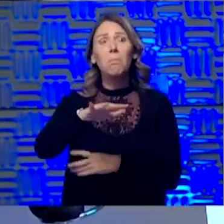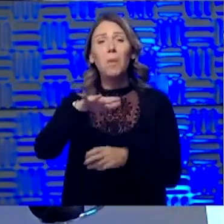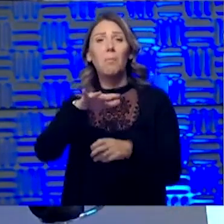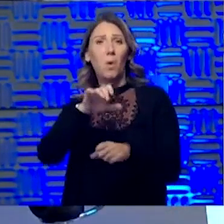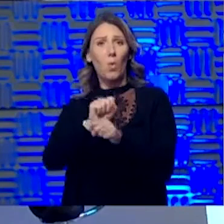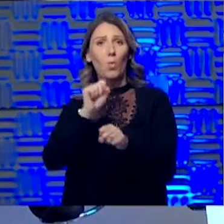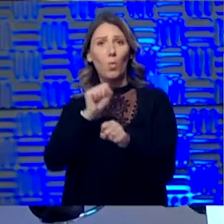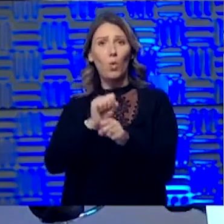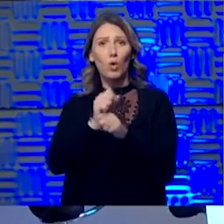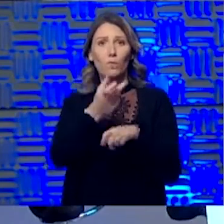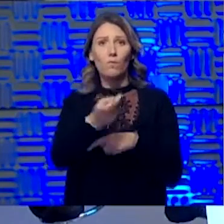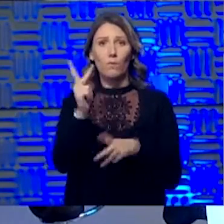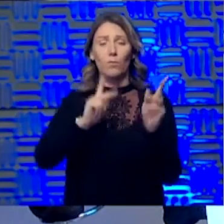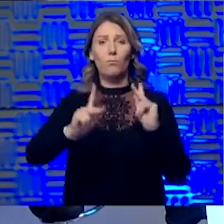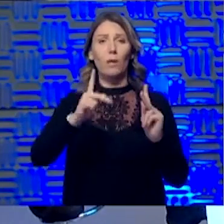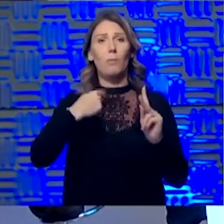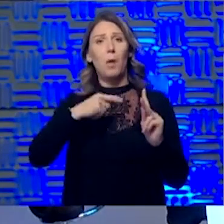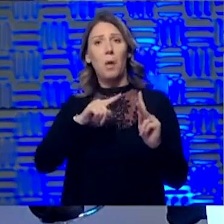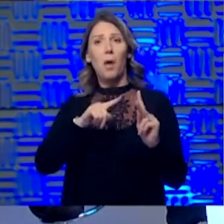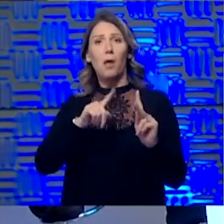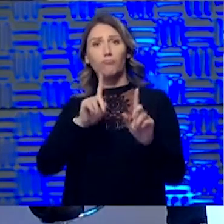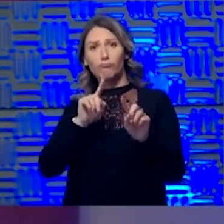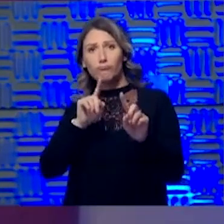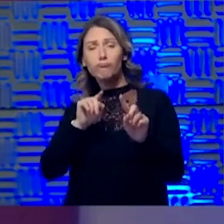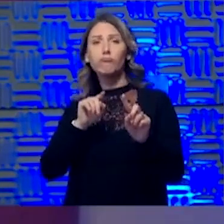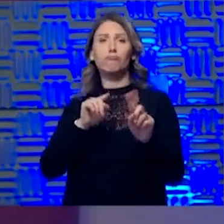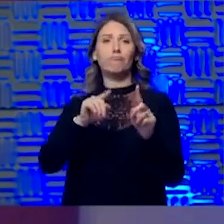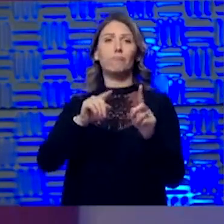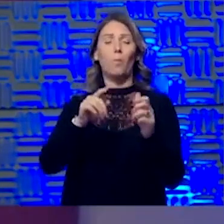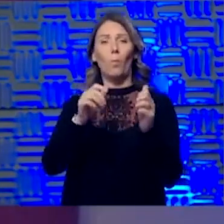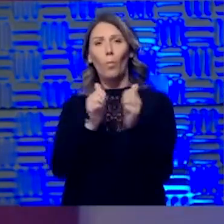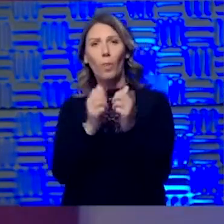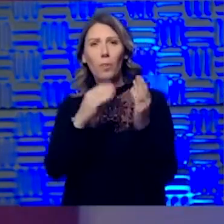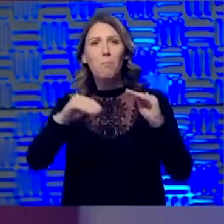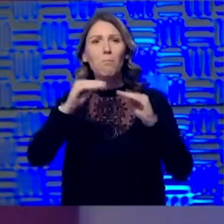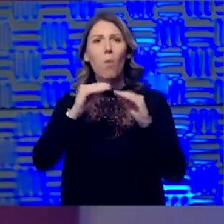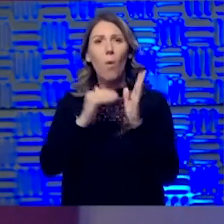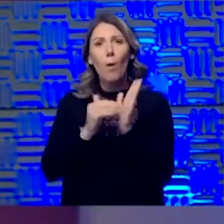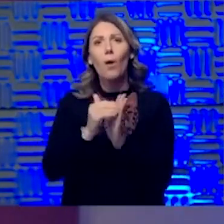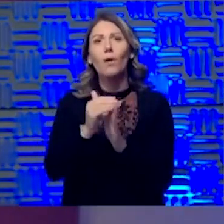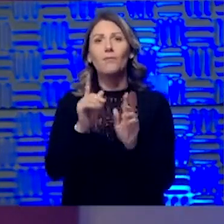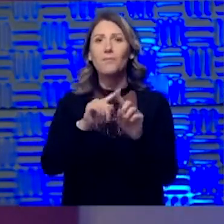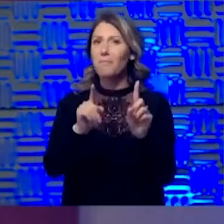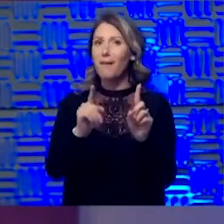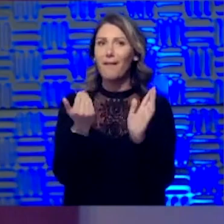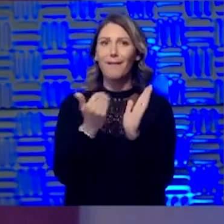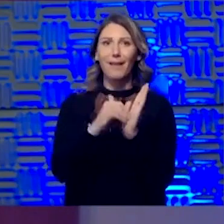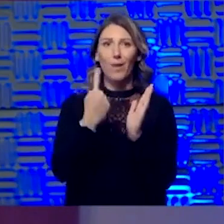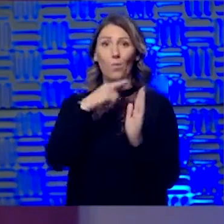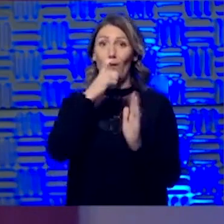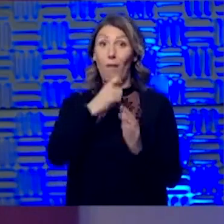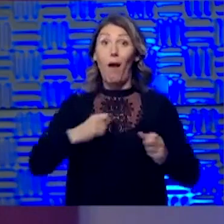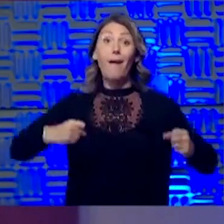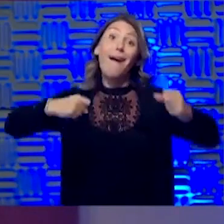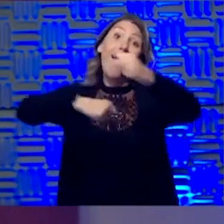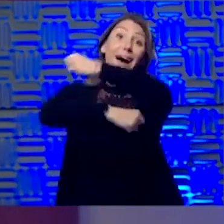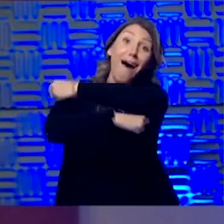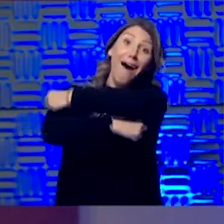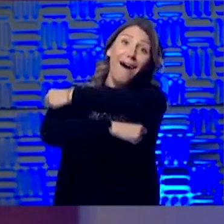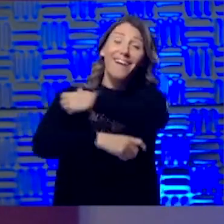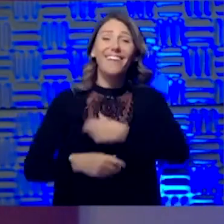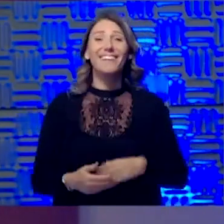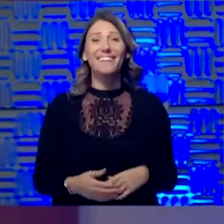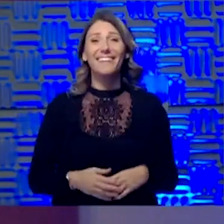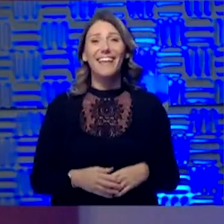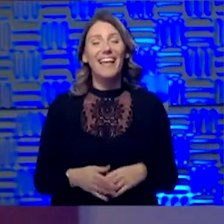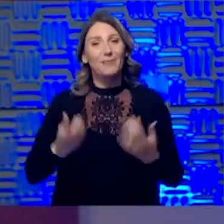There's a couple of folks that I spend more time with. But again, we're not hugging. And I'm still